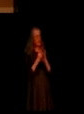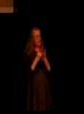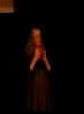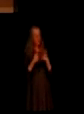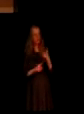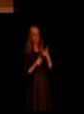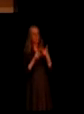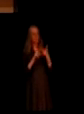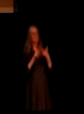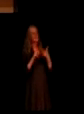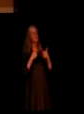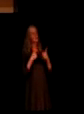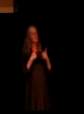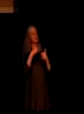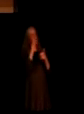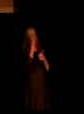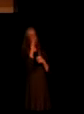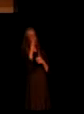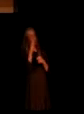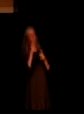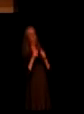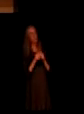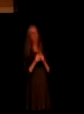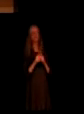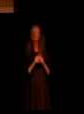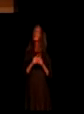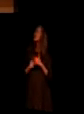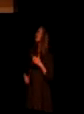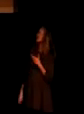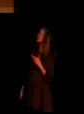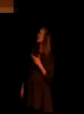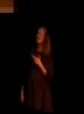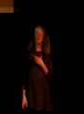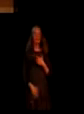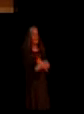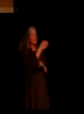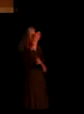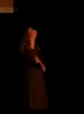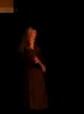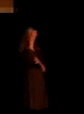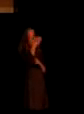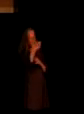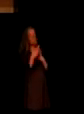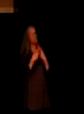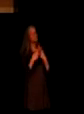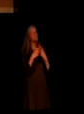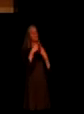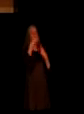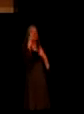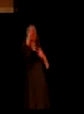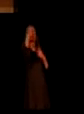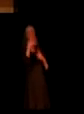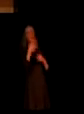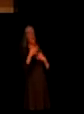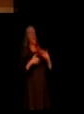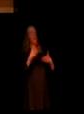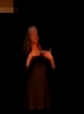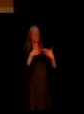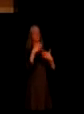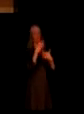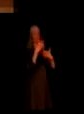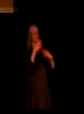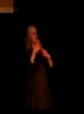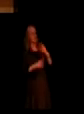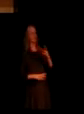then come up with the kind of concept for how we could do photosynthesis globally from